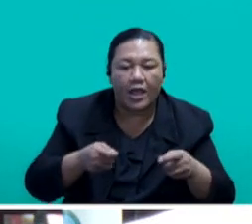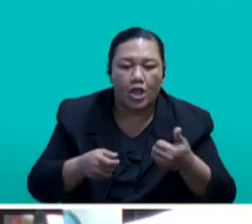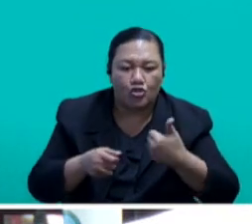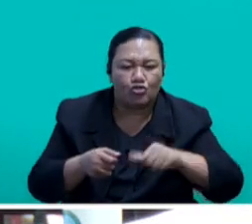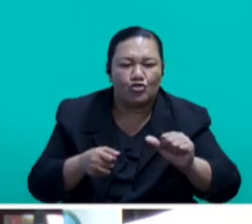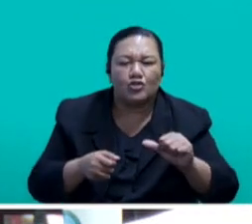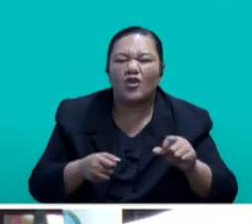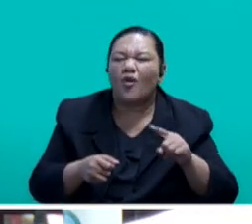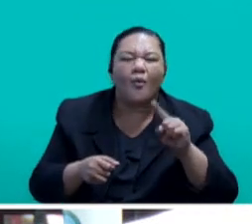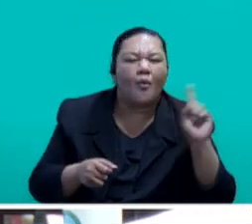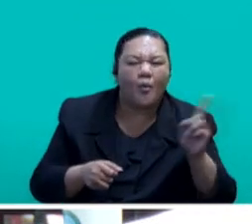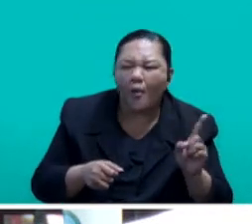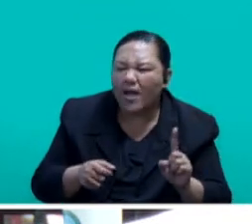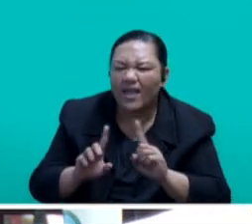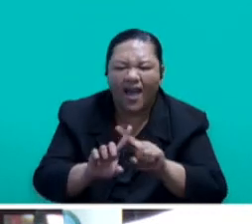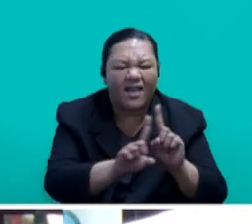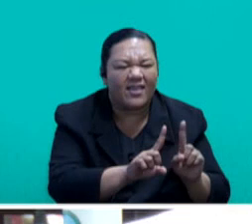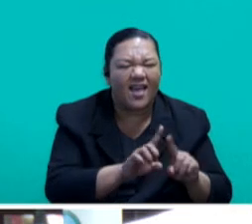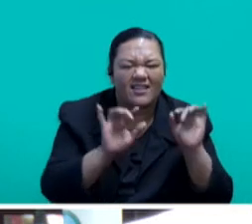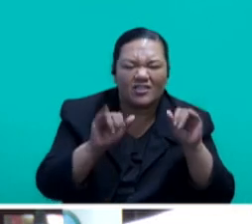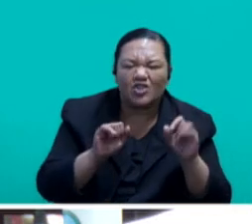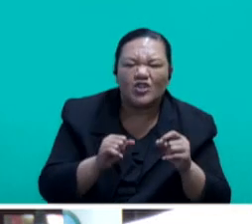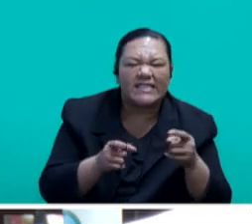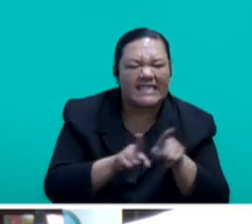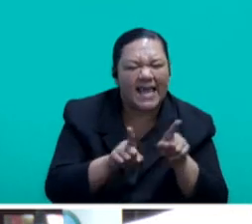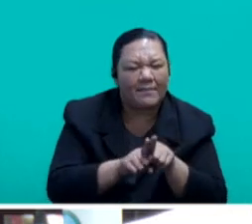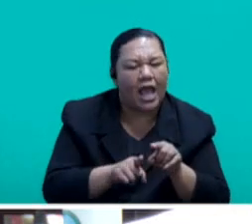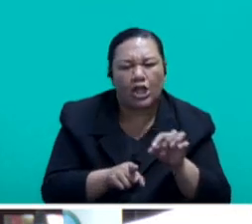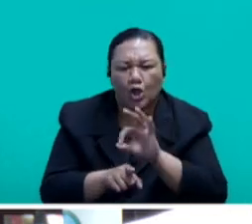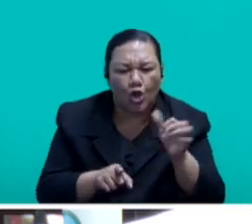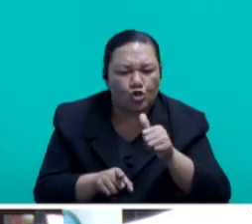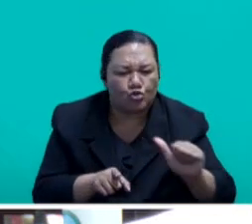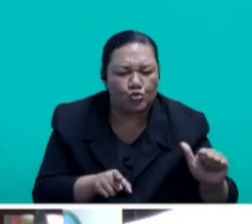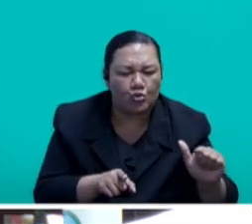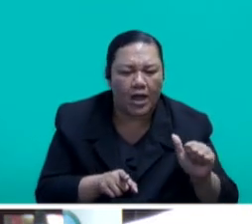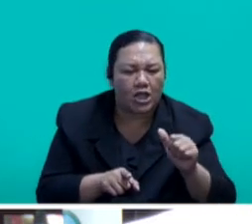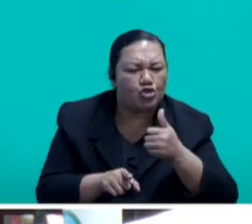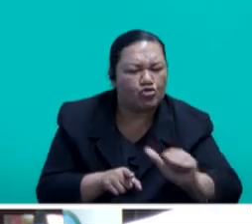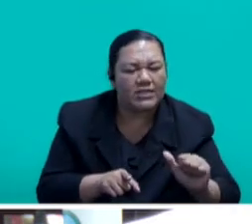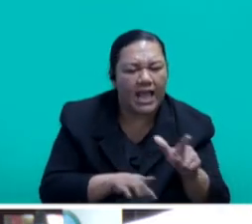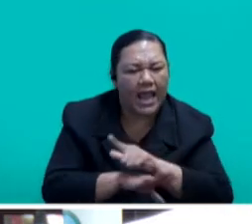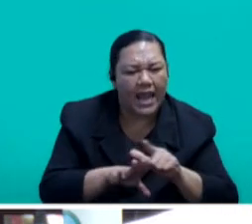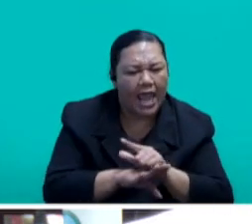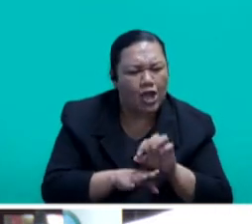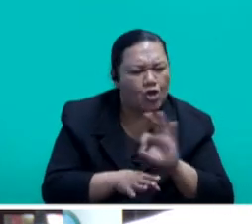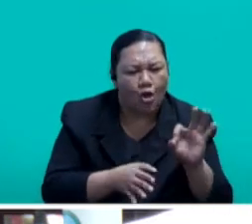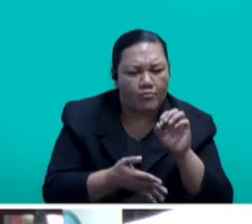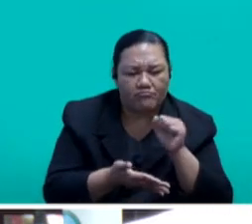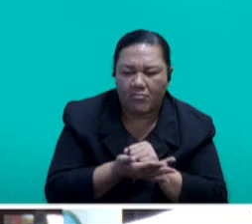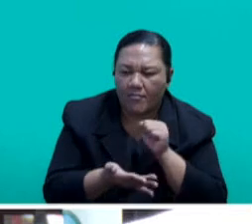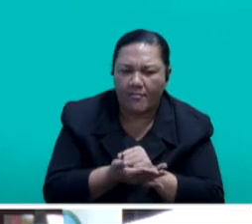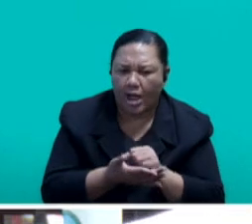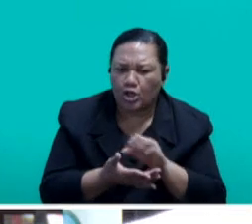illegal land dealings and forms of land use, exploration, quarrying, and mining operation. Mr. Speaker, before